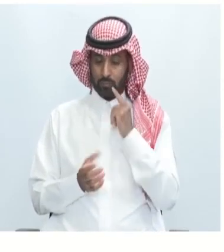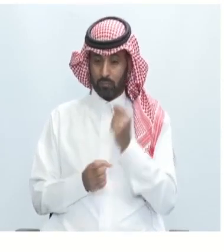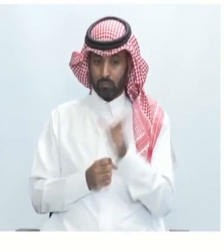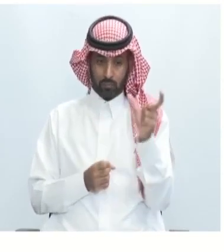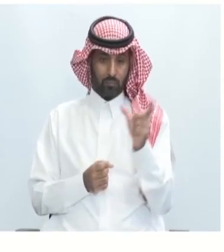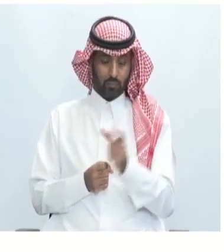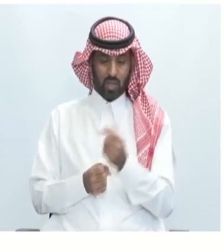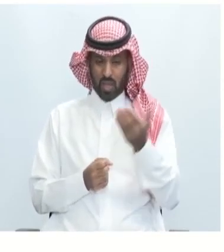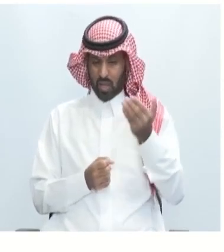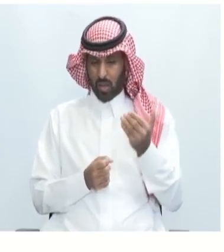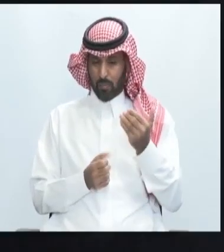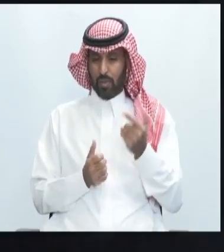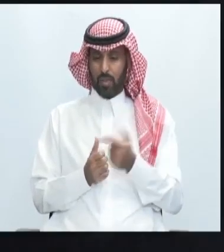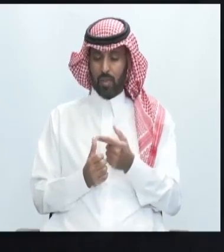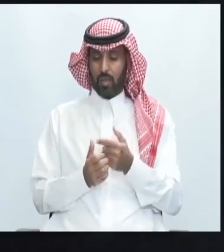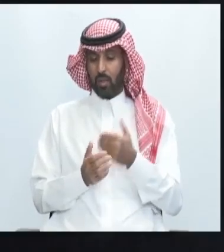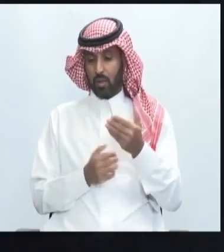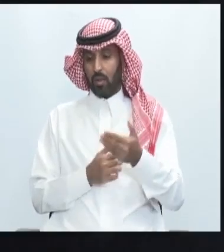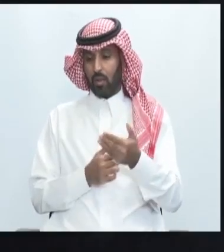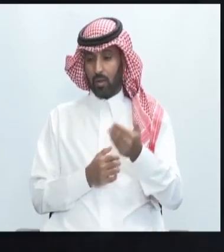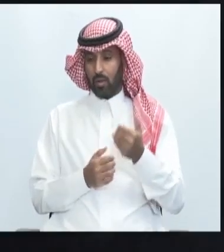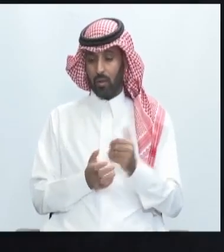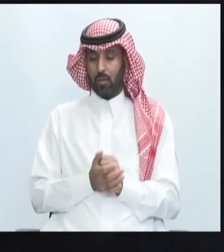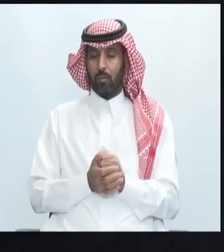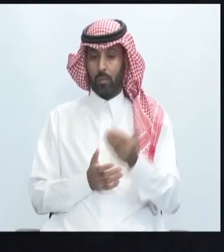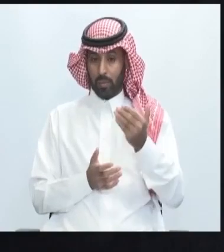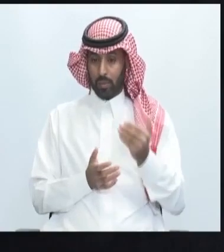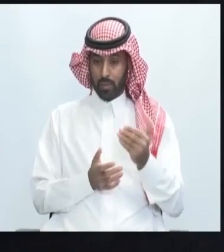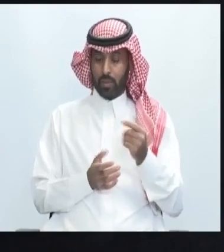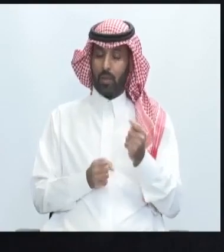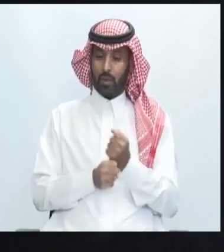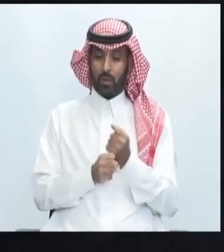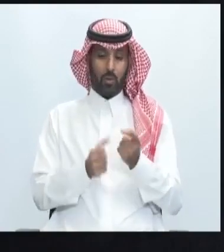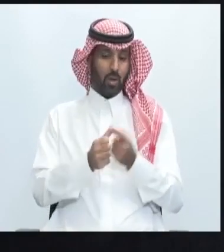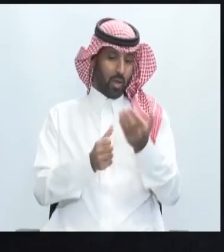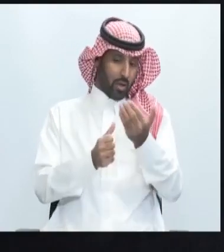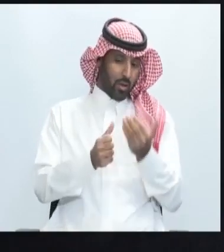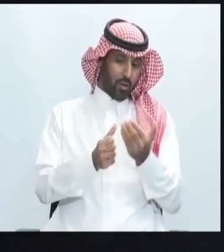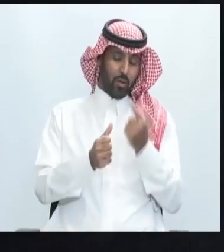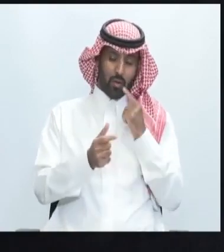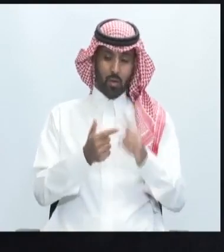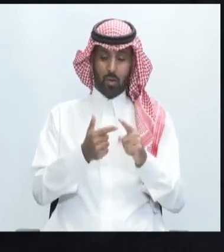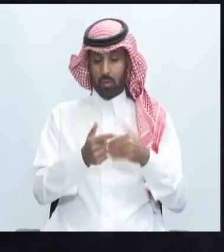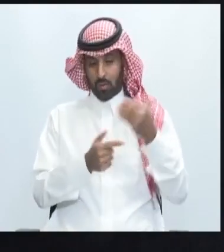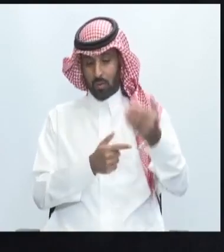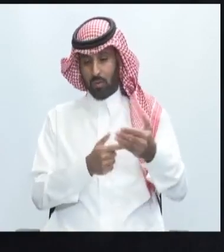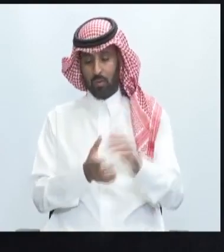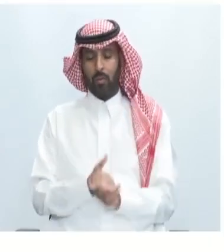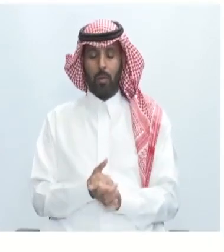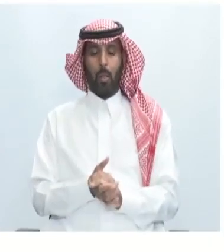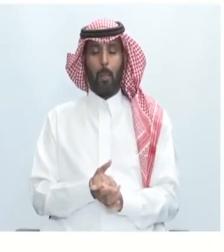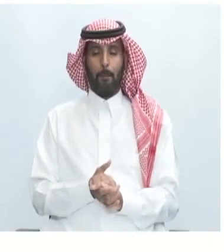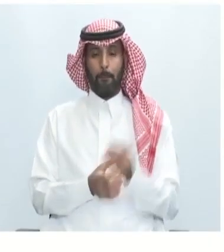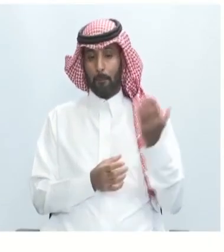the word before. Before. So now we know we have two events. One is after another.